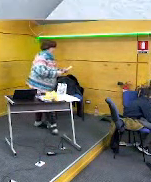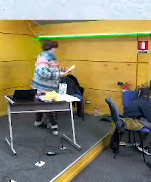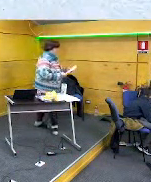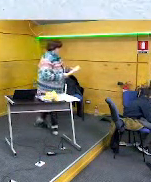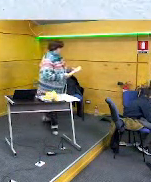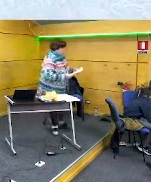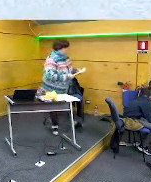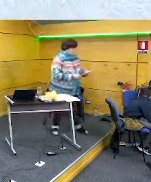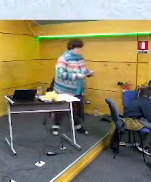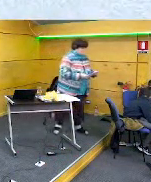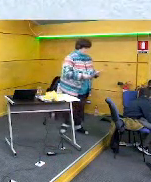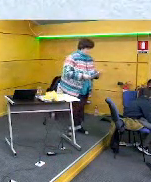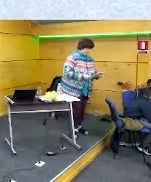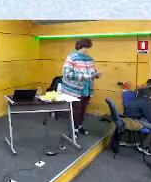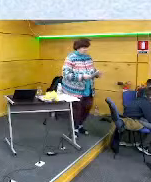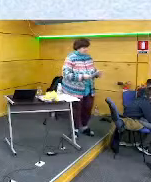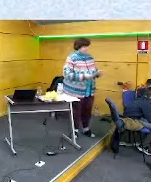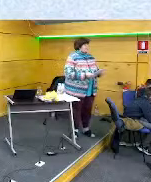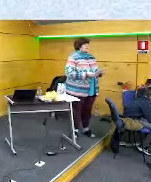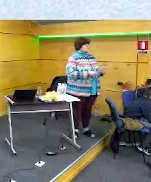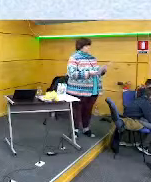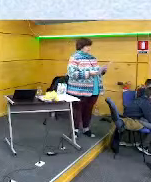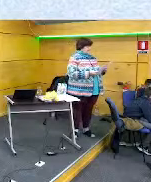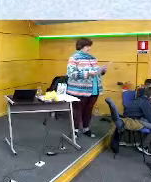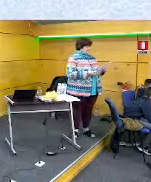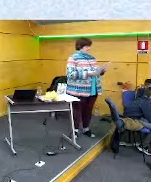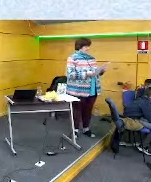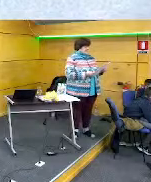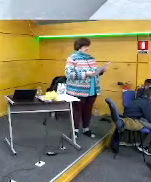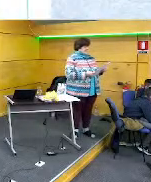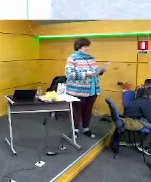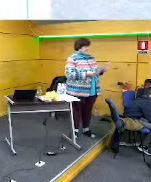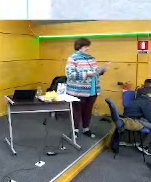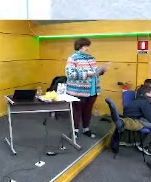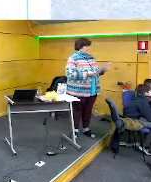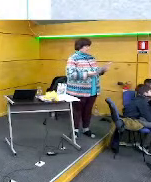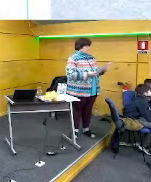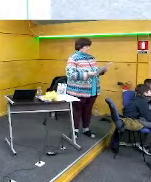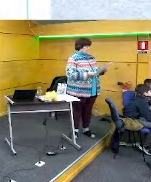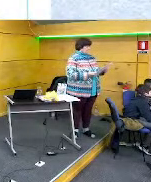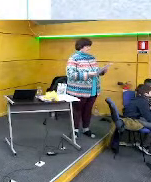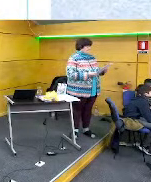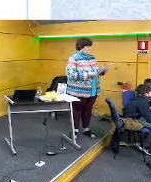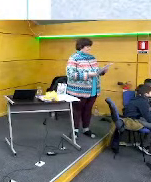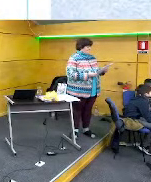For April Rain. The next one is